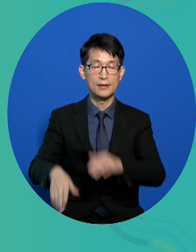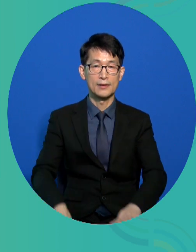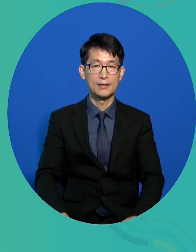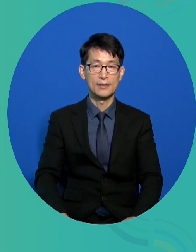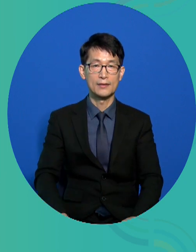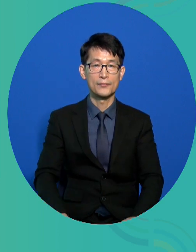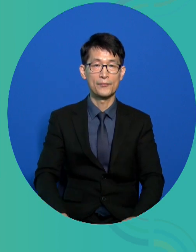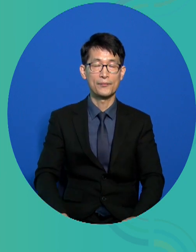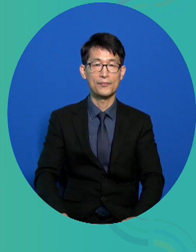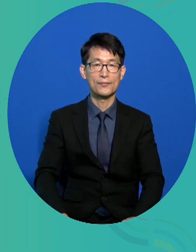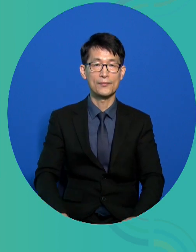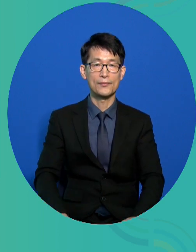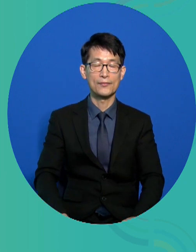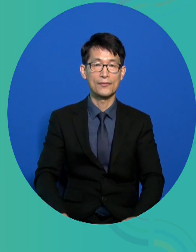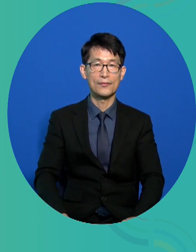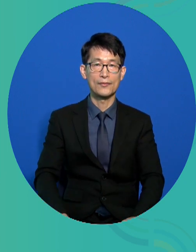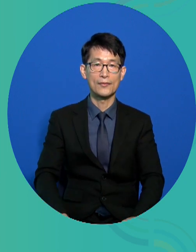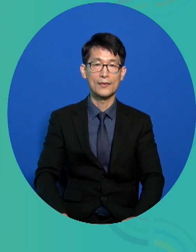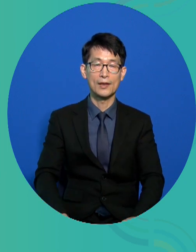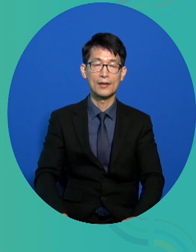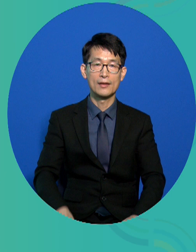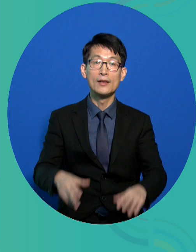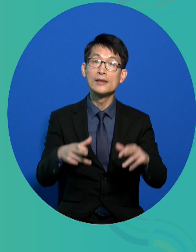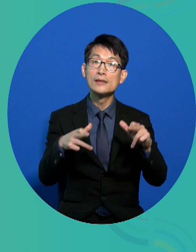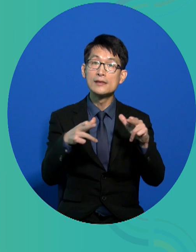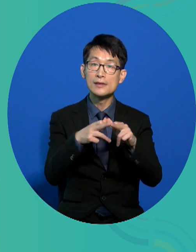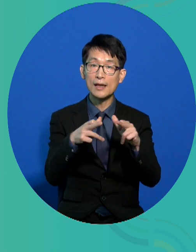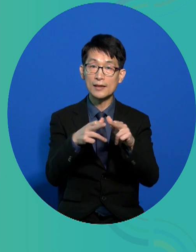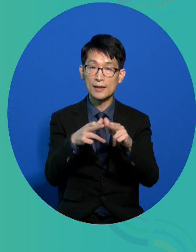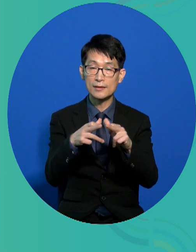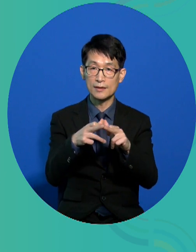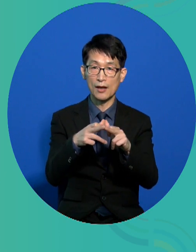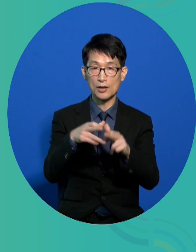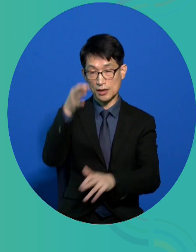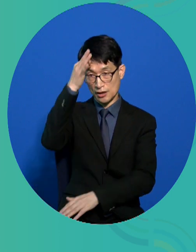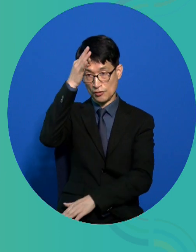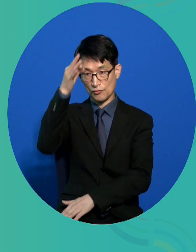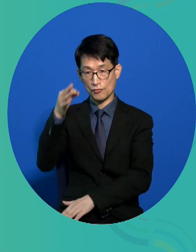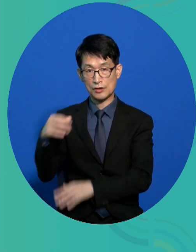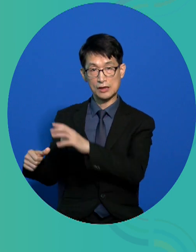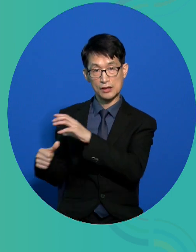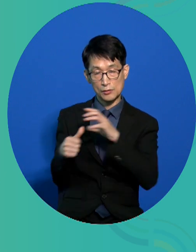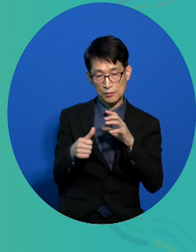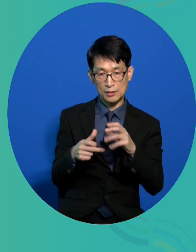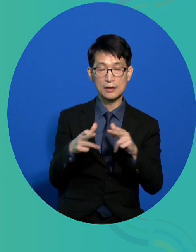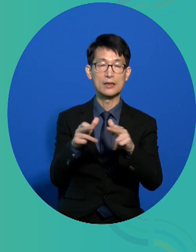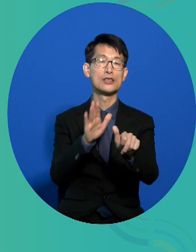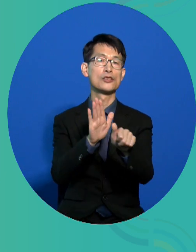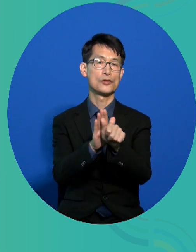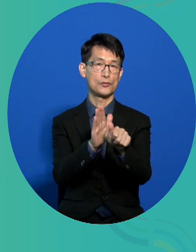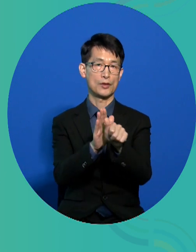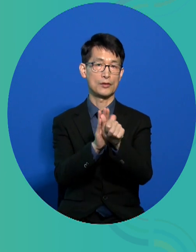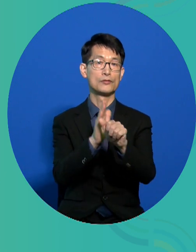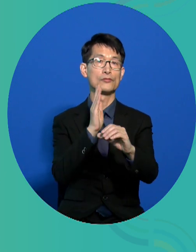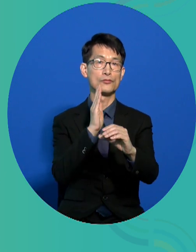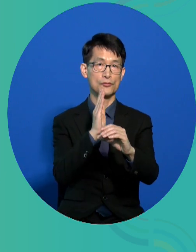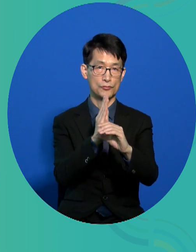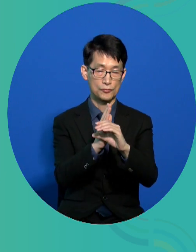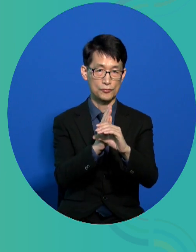that were developed to assist with the daily lives of the disabled.